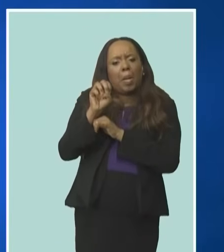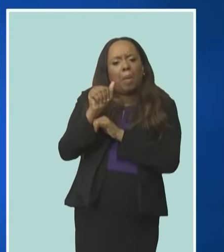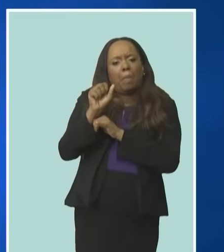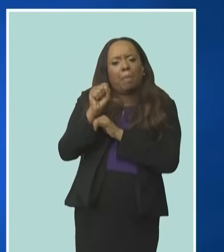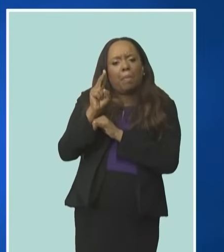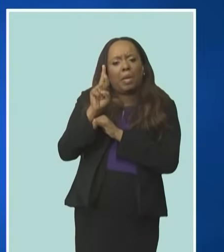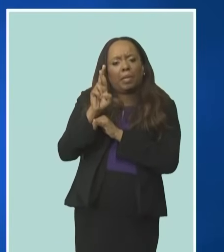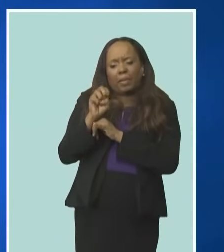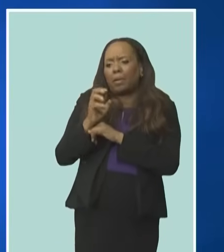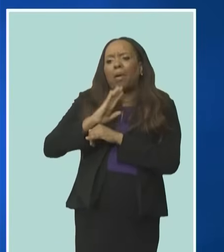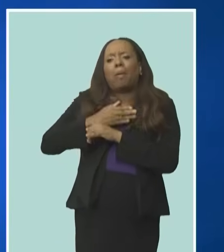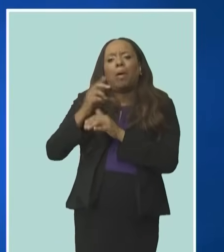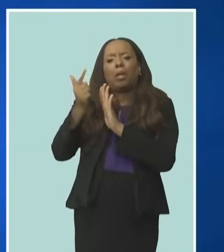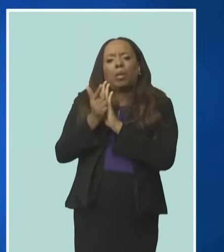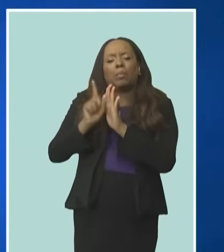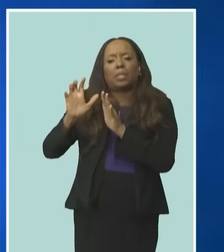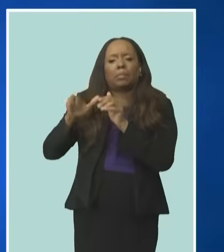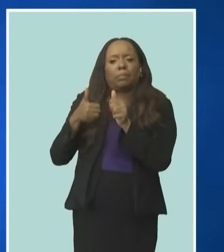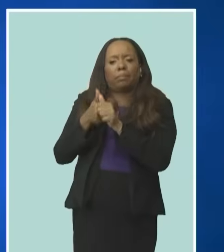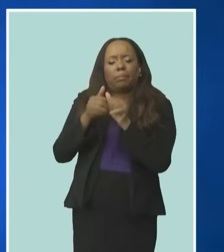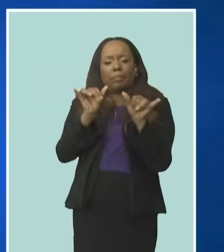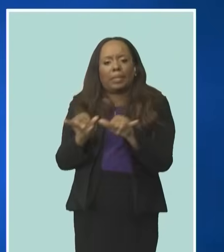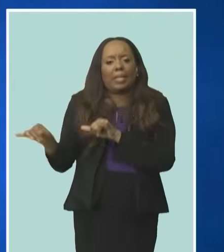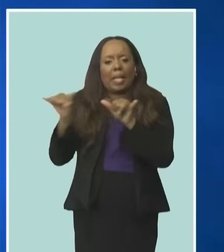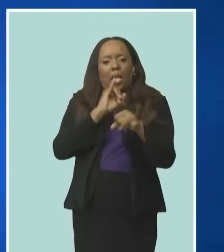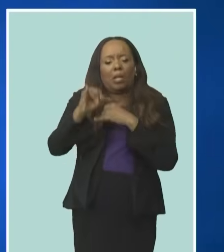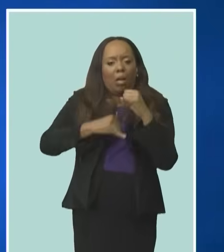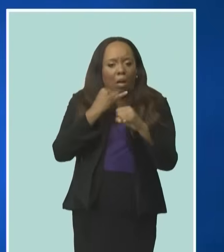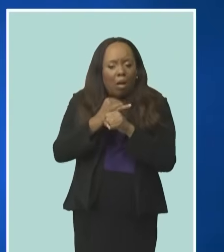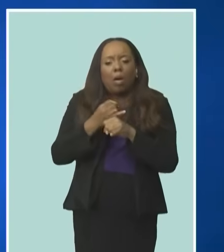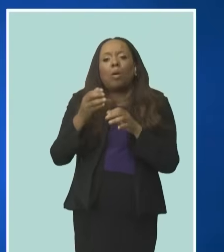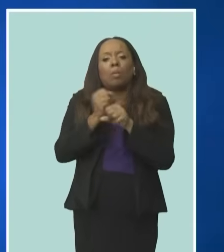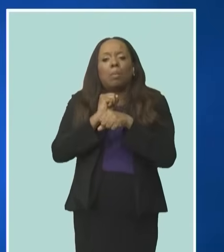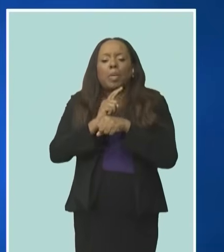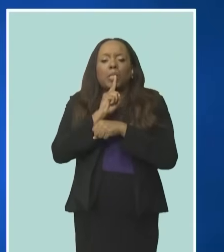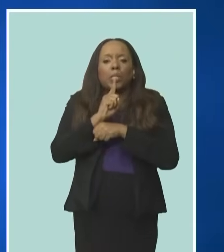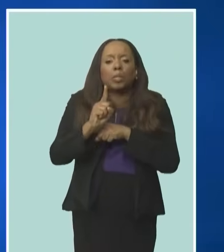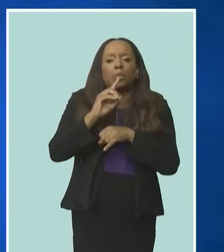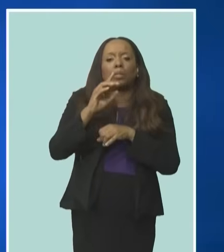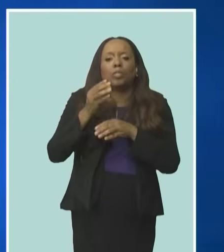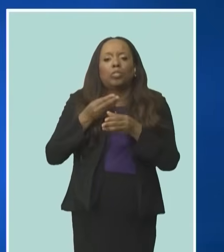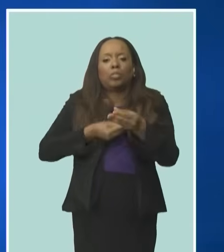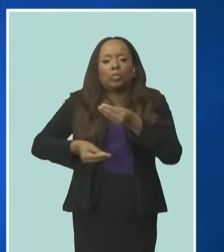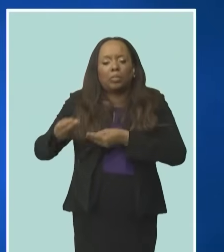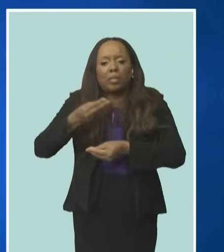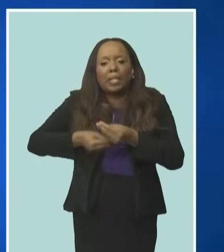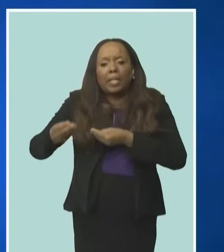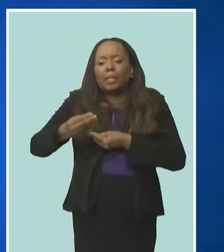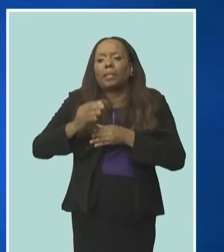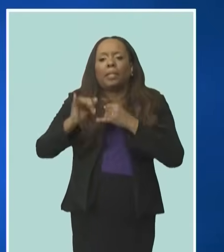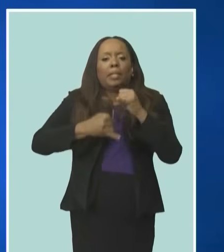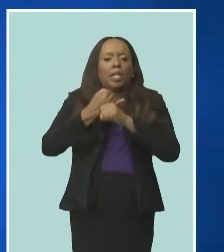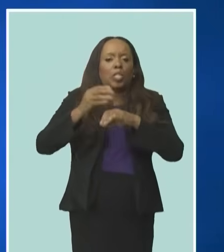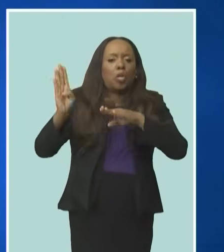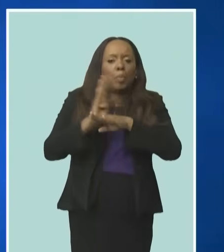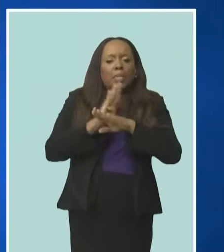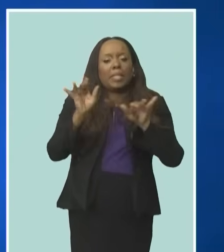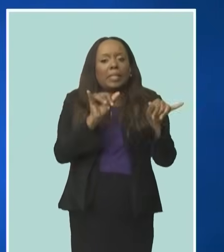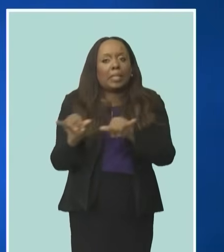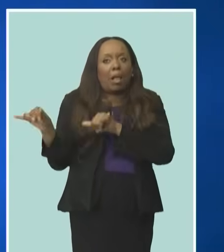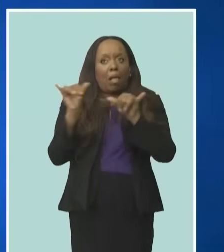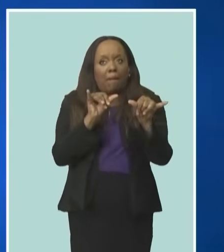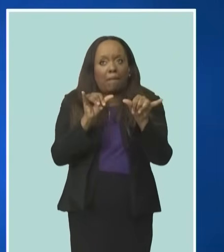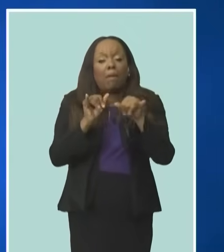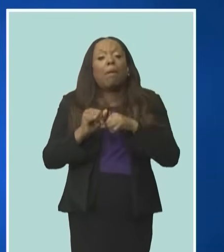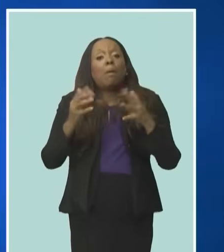best practices, ensures fairness in trade, and protects both businesses and consumers. It is designed to strengthen